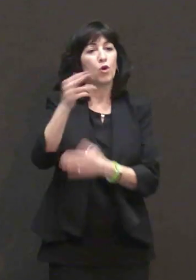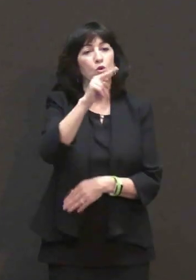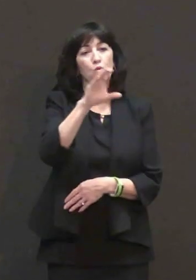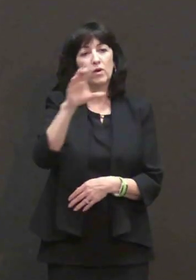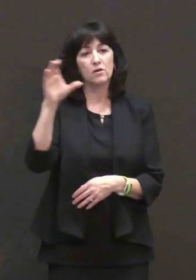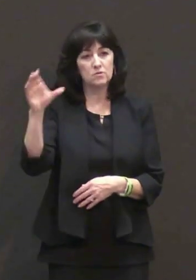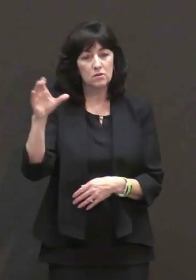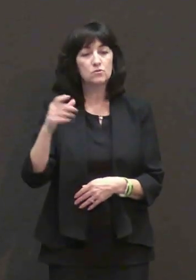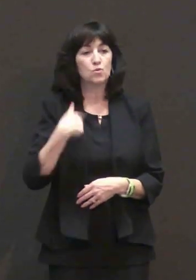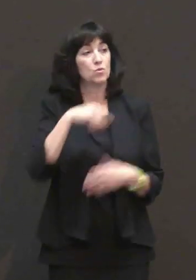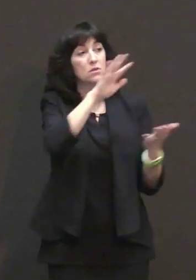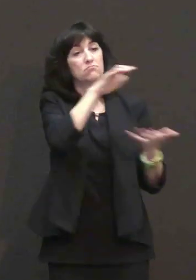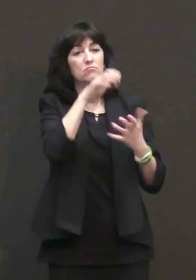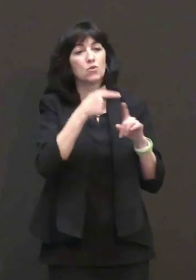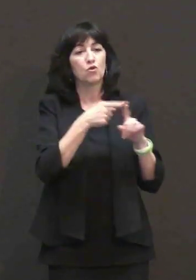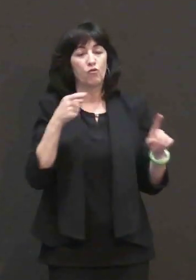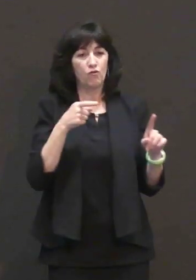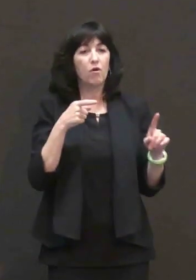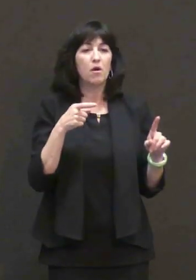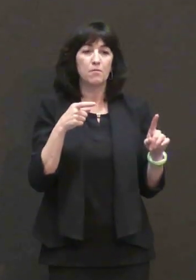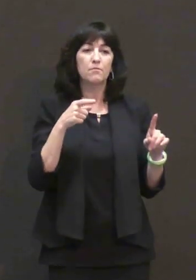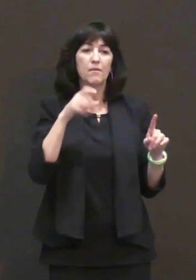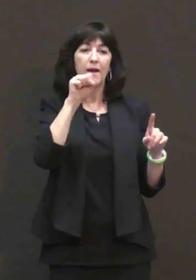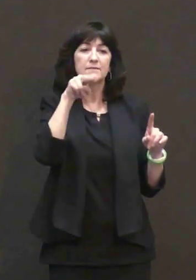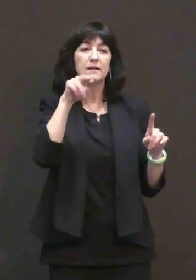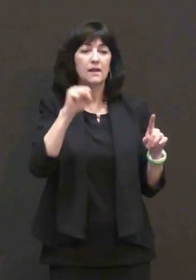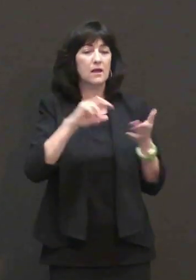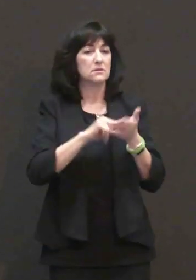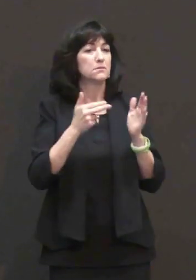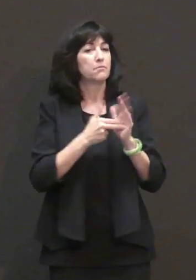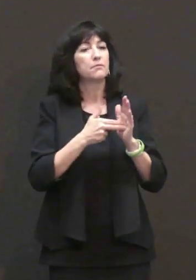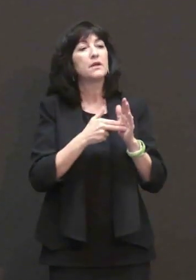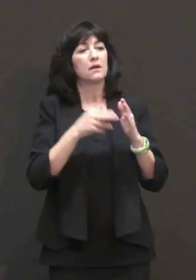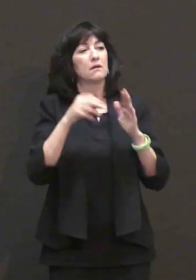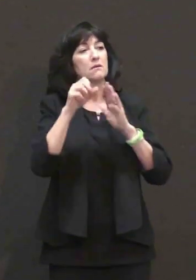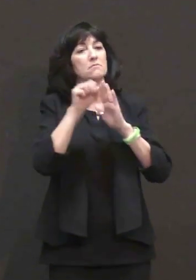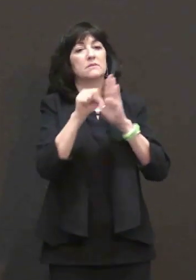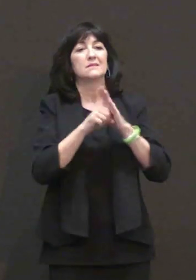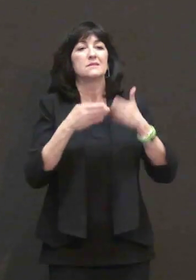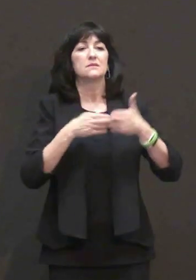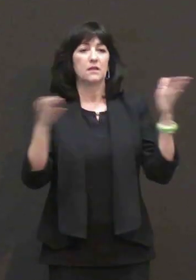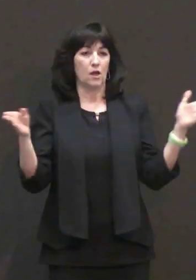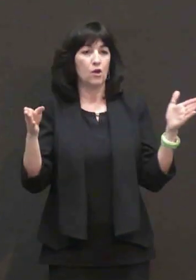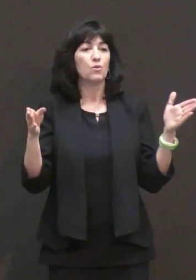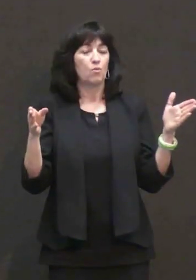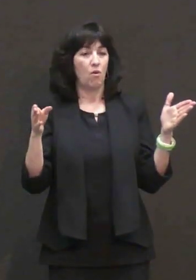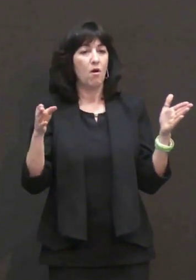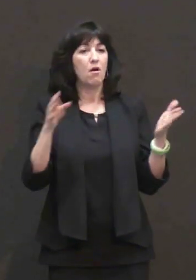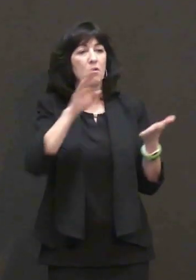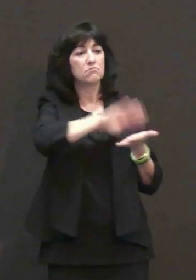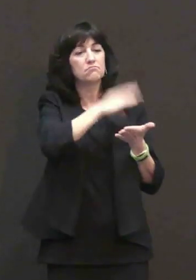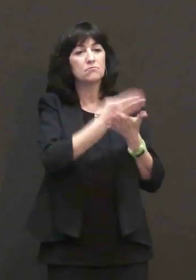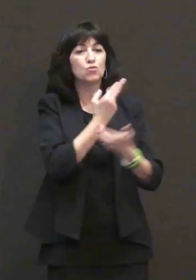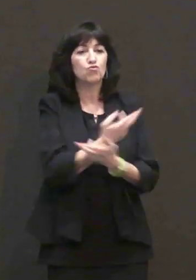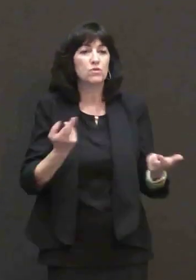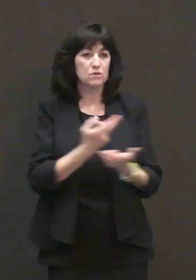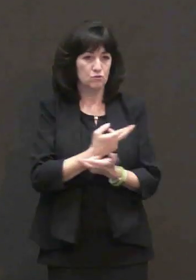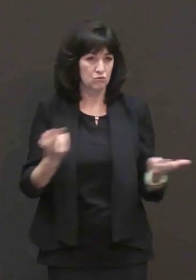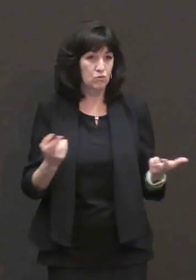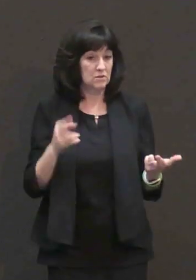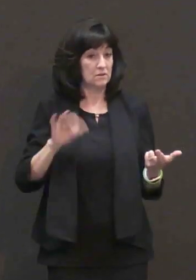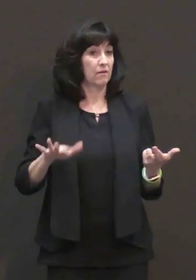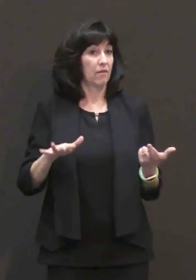stockpile yesterday. It's managed by the state, the government, and by this team here, and supported by our